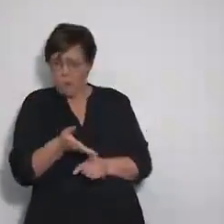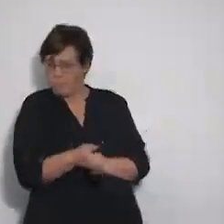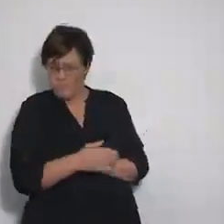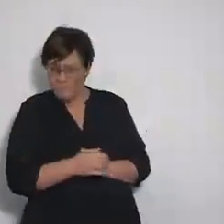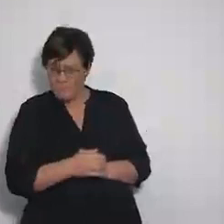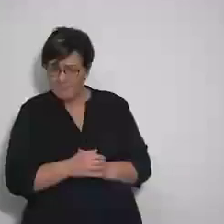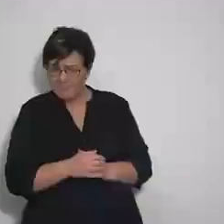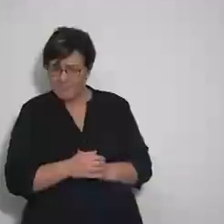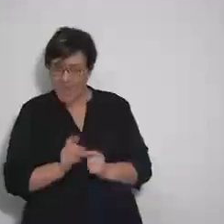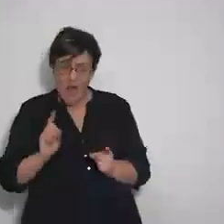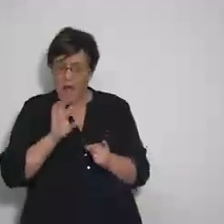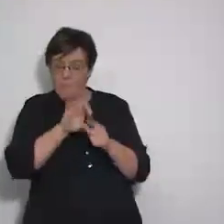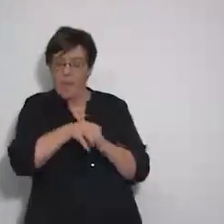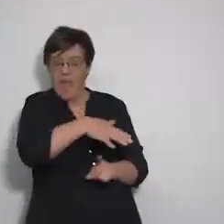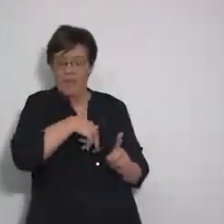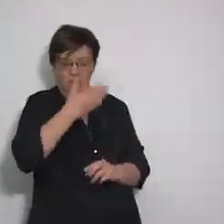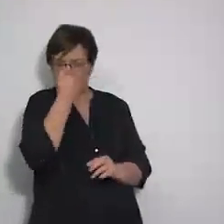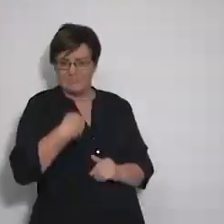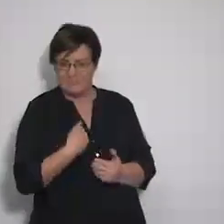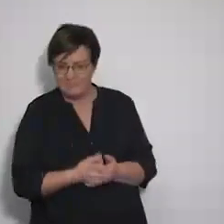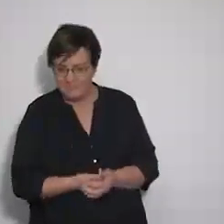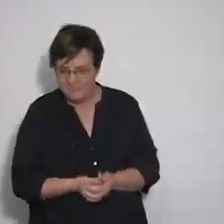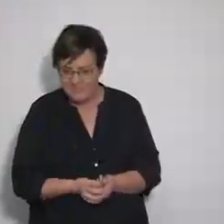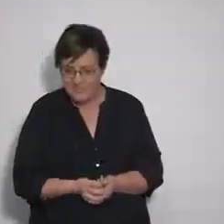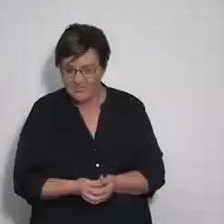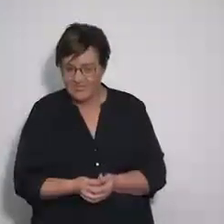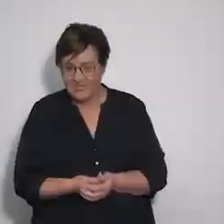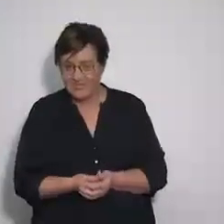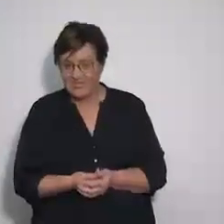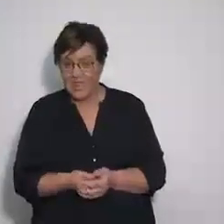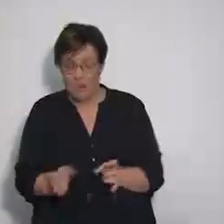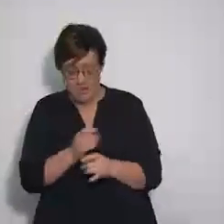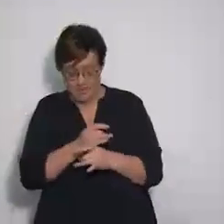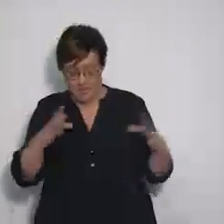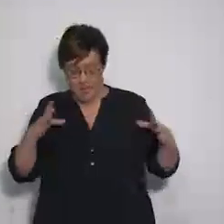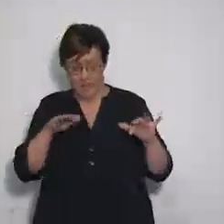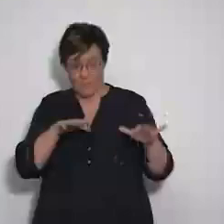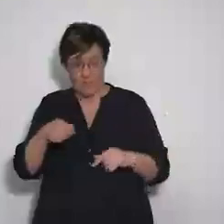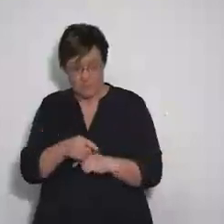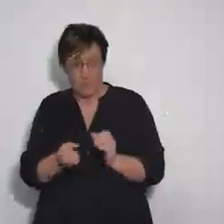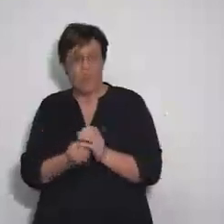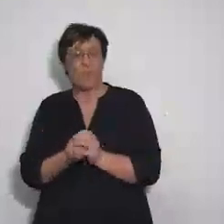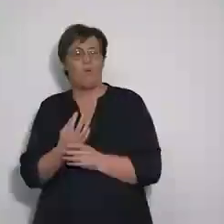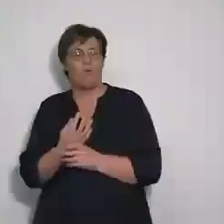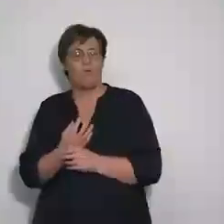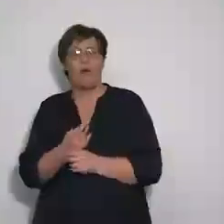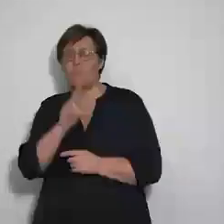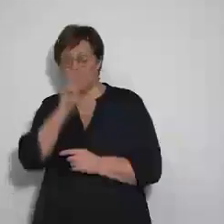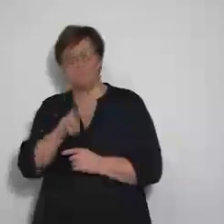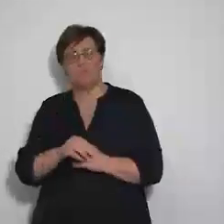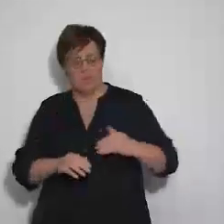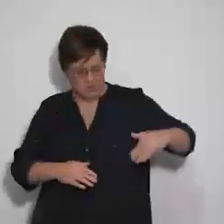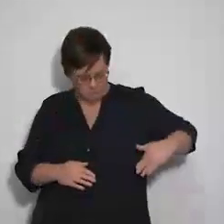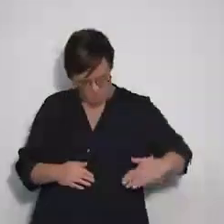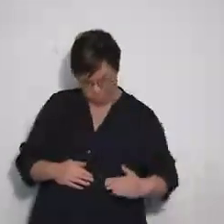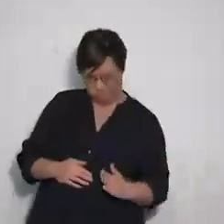know who's come into their area. So in the beginning of the population growth, we